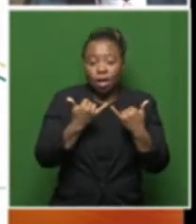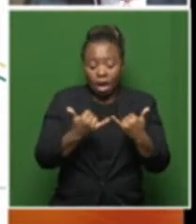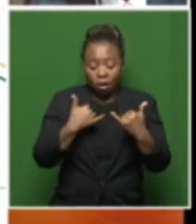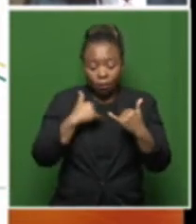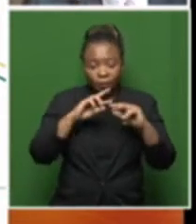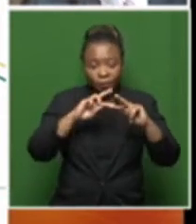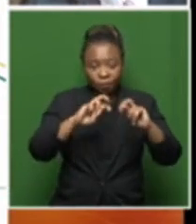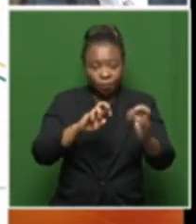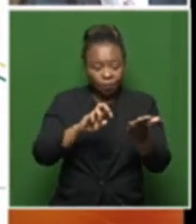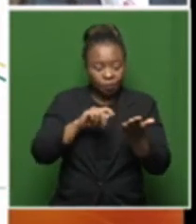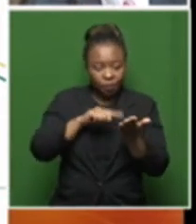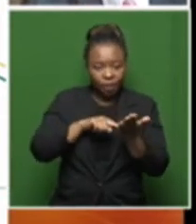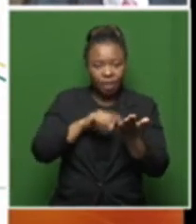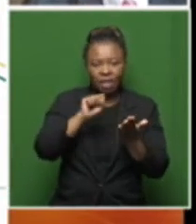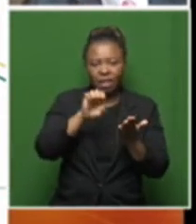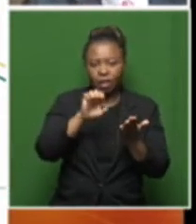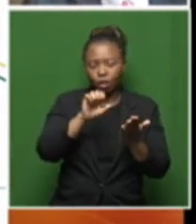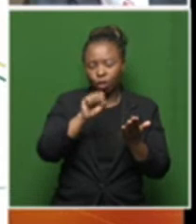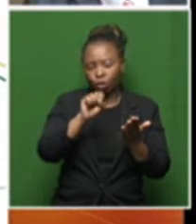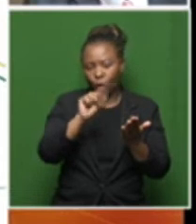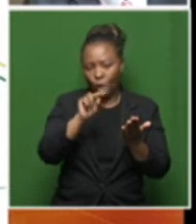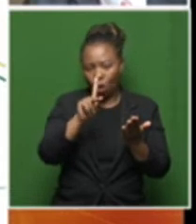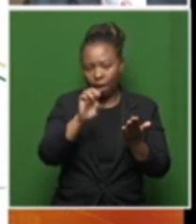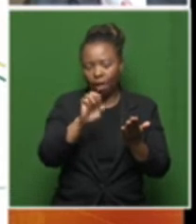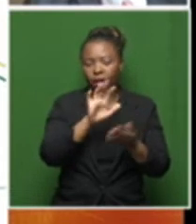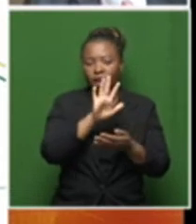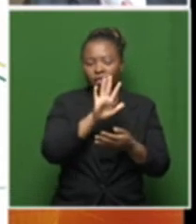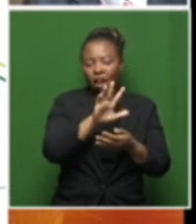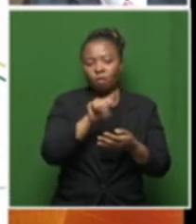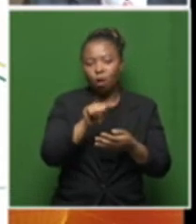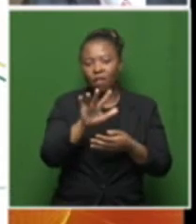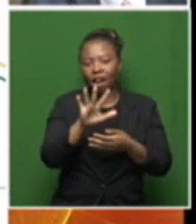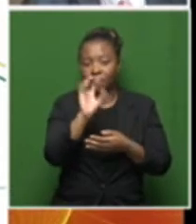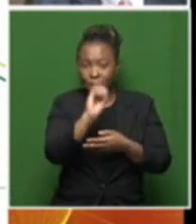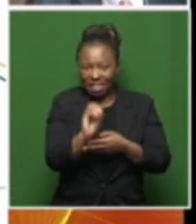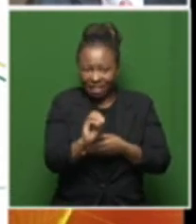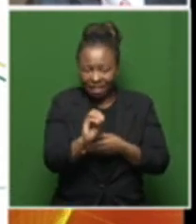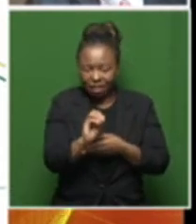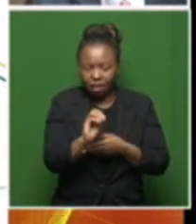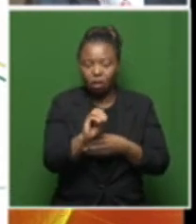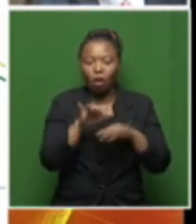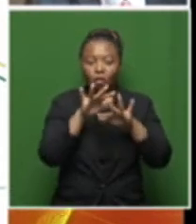reached 5.6% of the population with at least one vaccination.